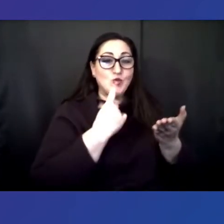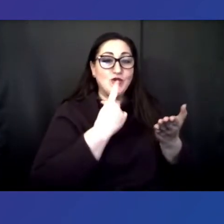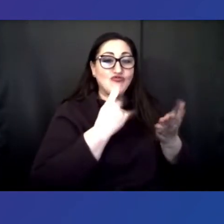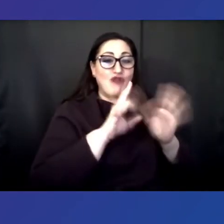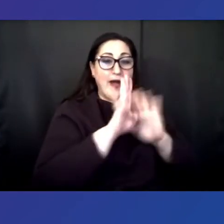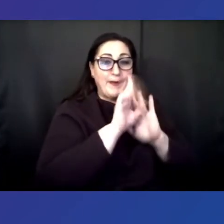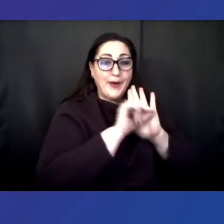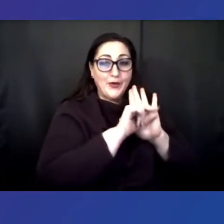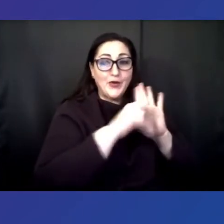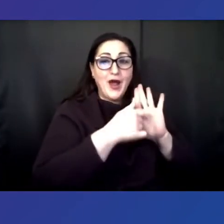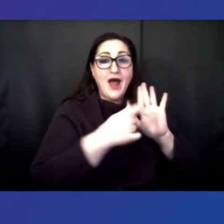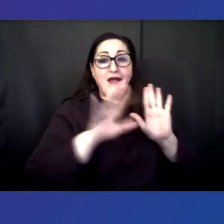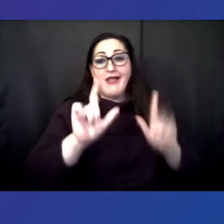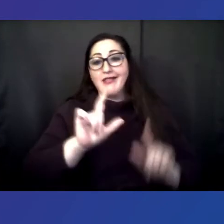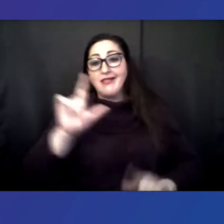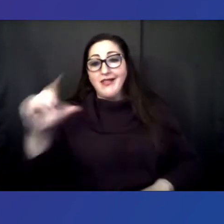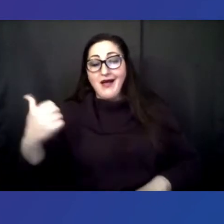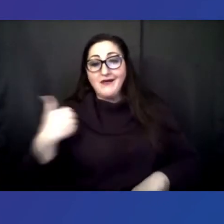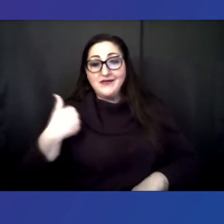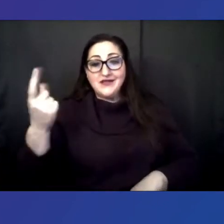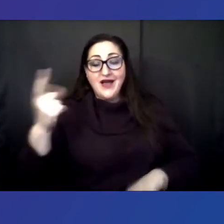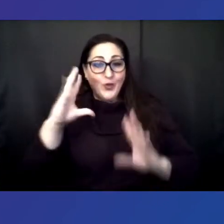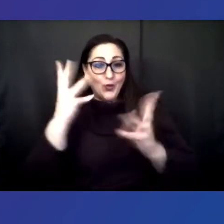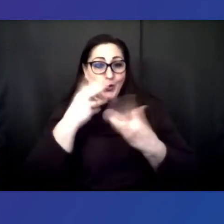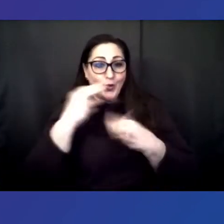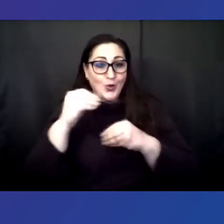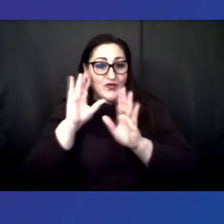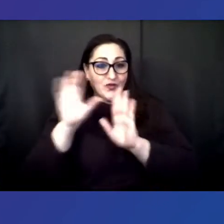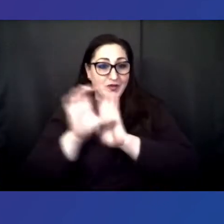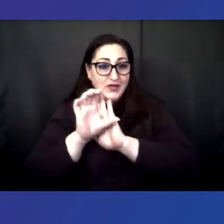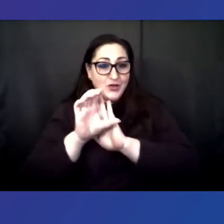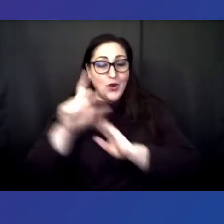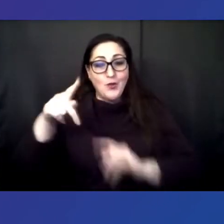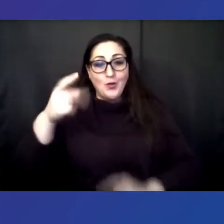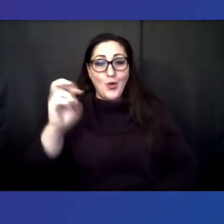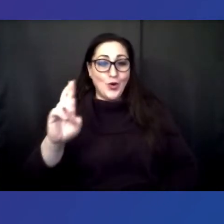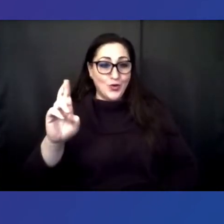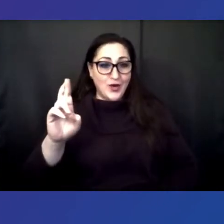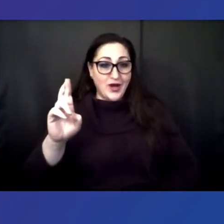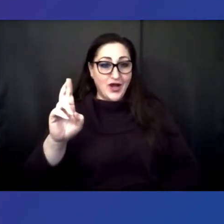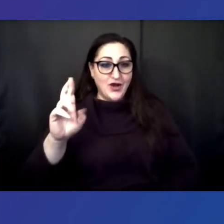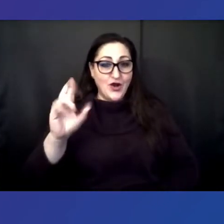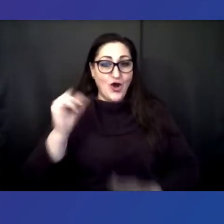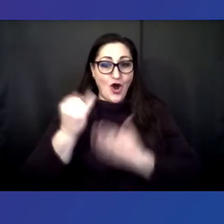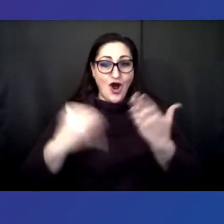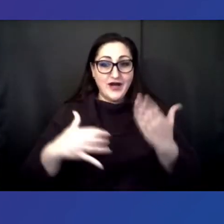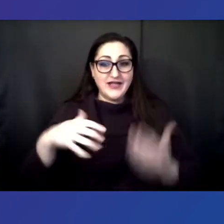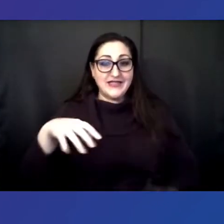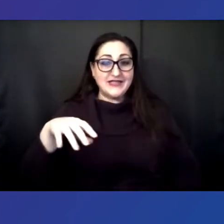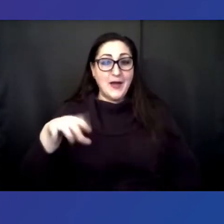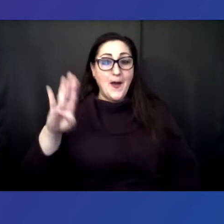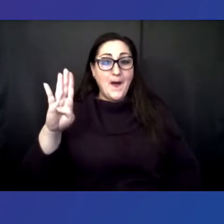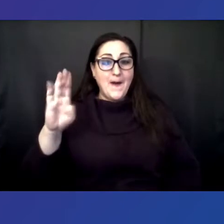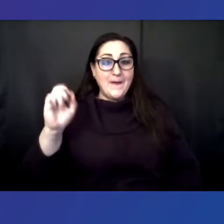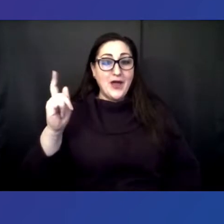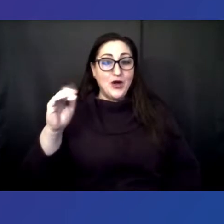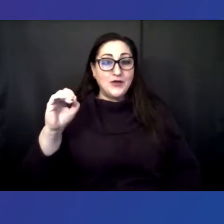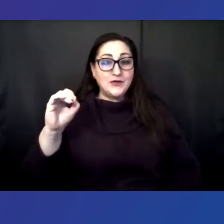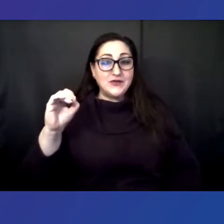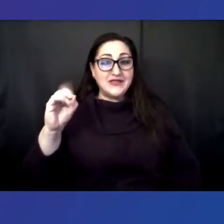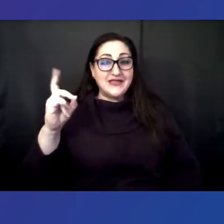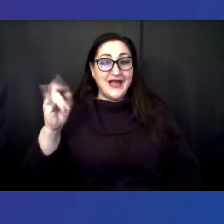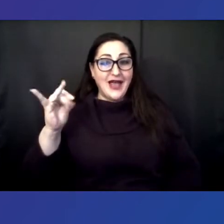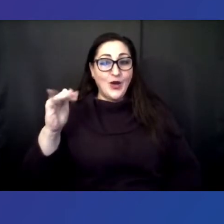side, I have a beautiful picture by Puerto Rican artist De Diego of Ballet Hispanico with a